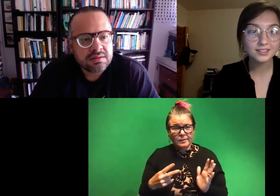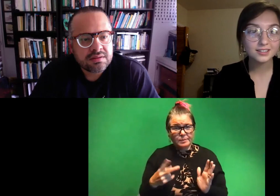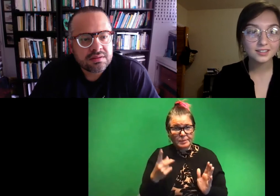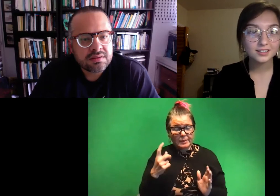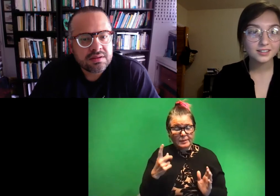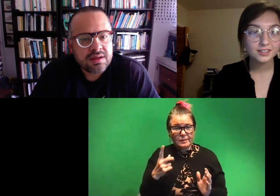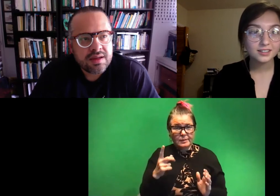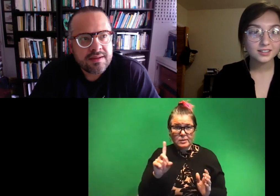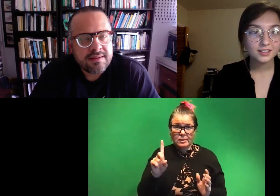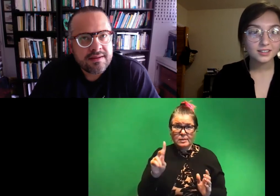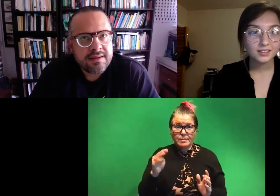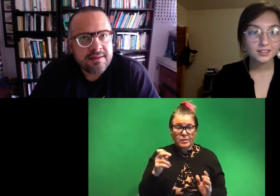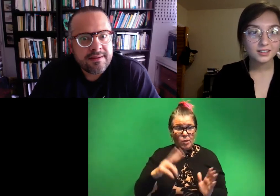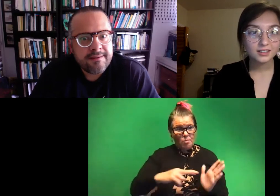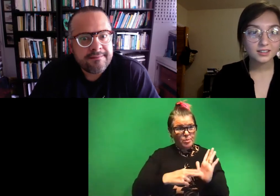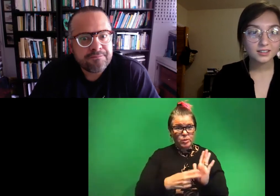exist.